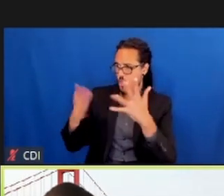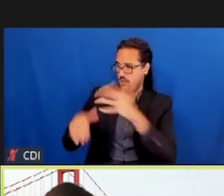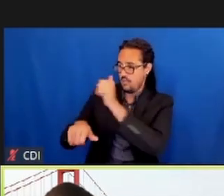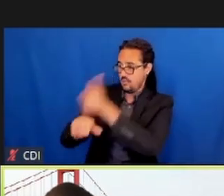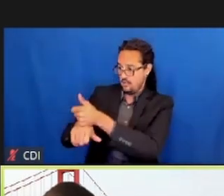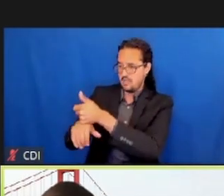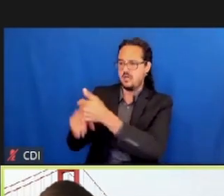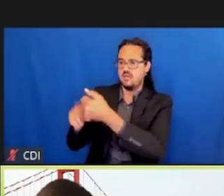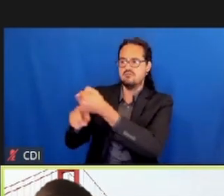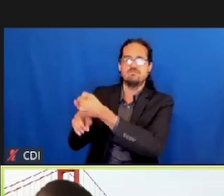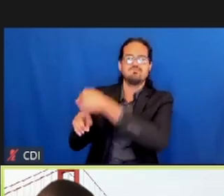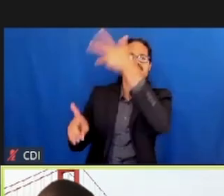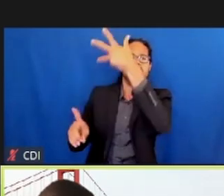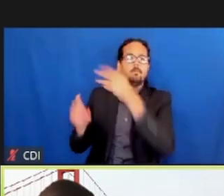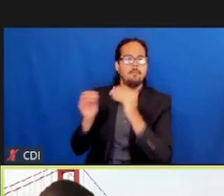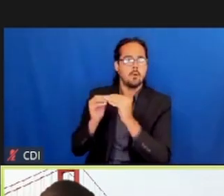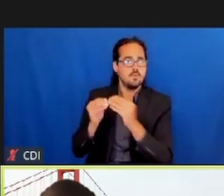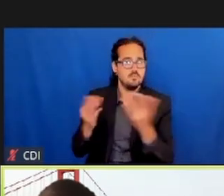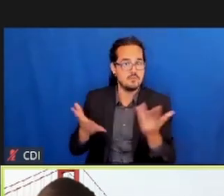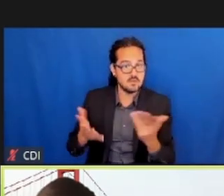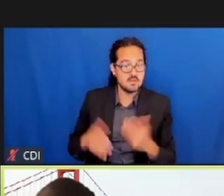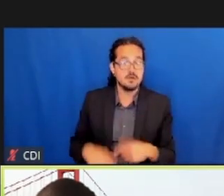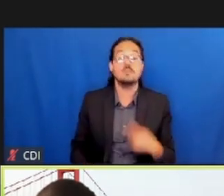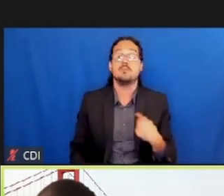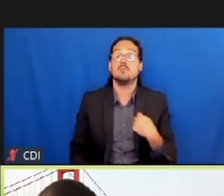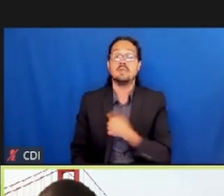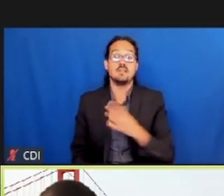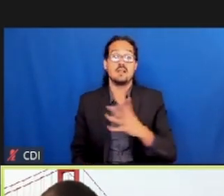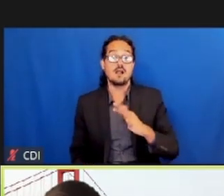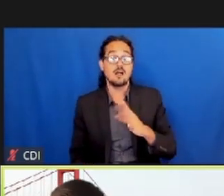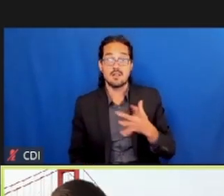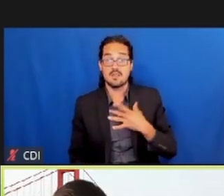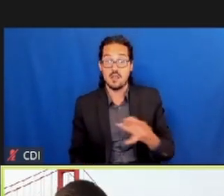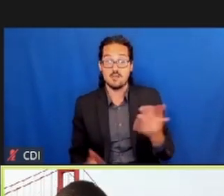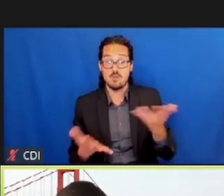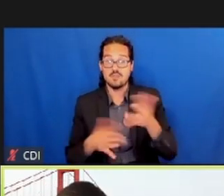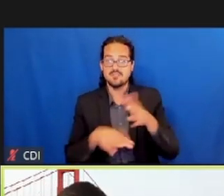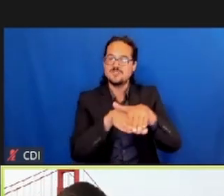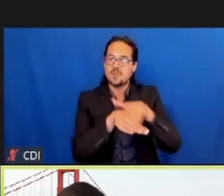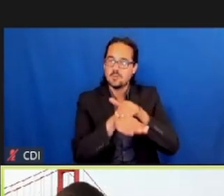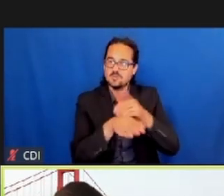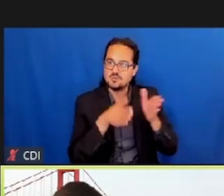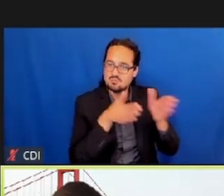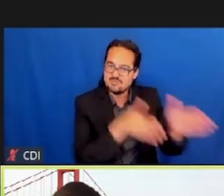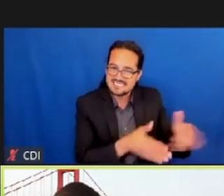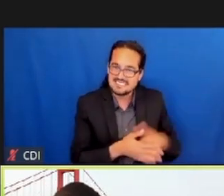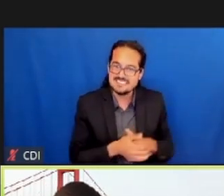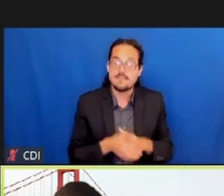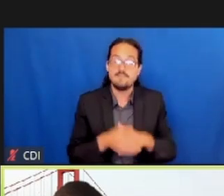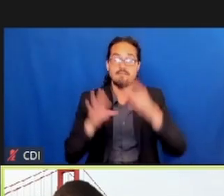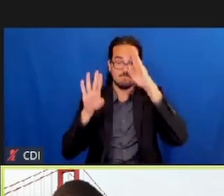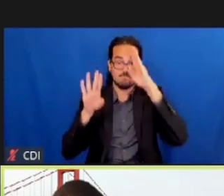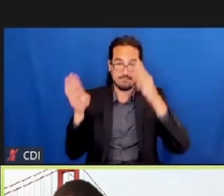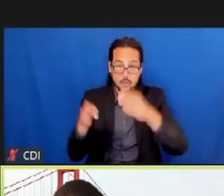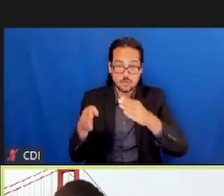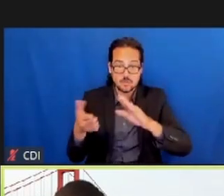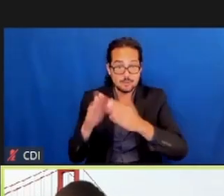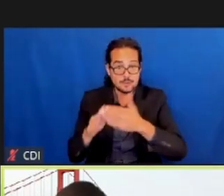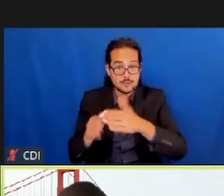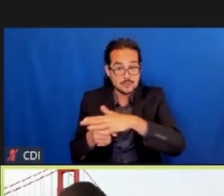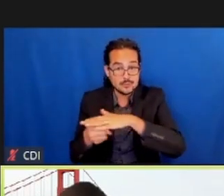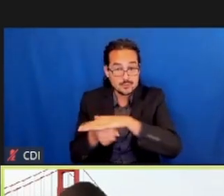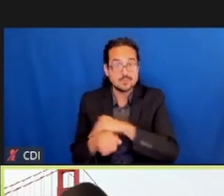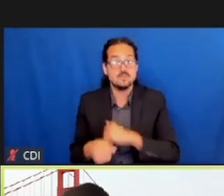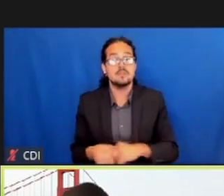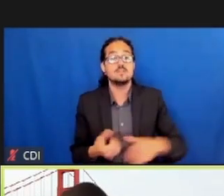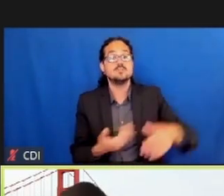streets, a focus on community, social infrastructure, supporting our local businesses, and a renewed appreciation for